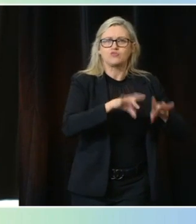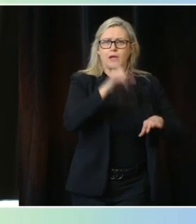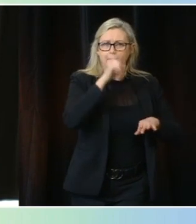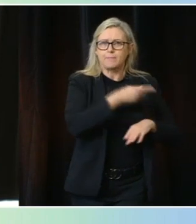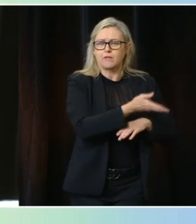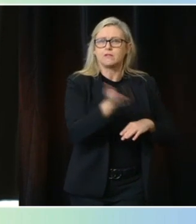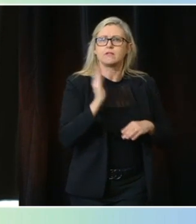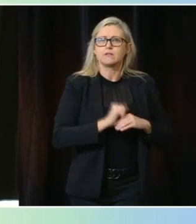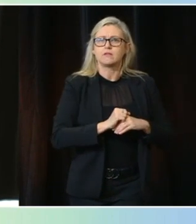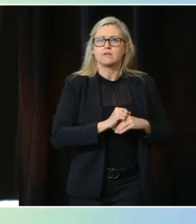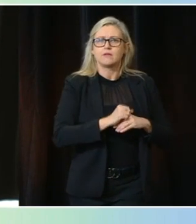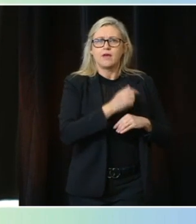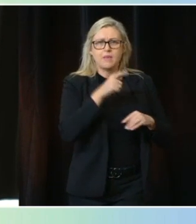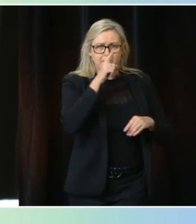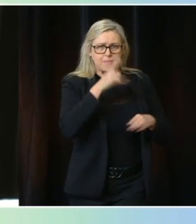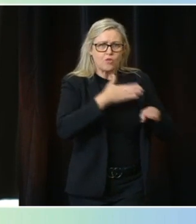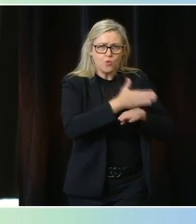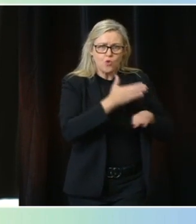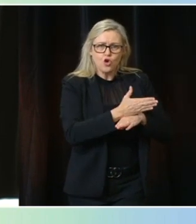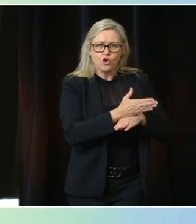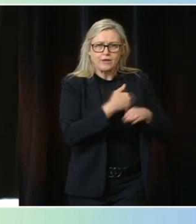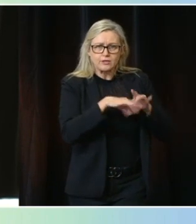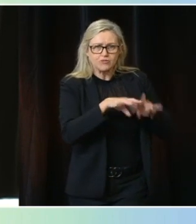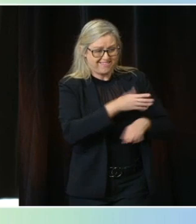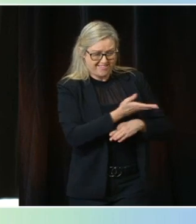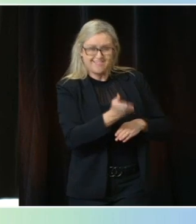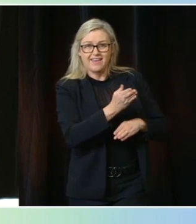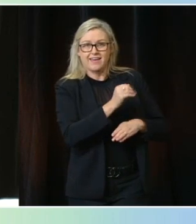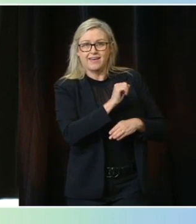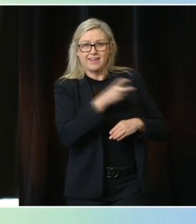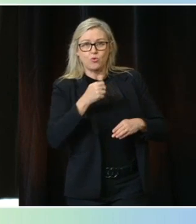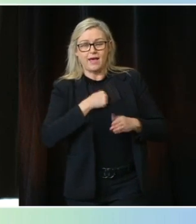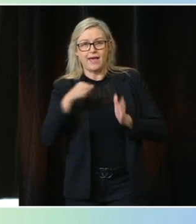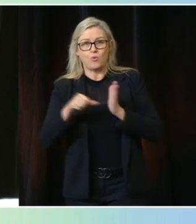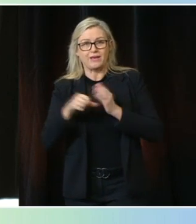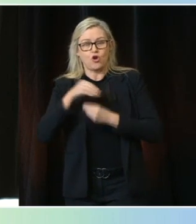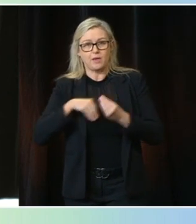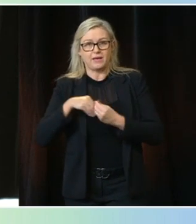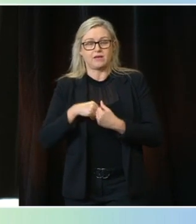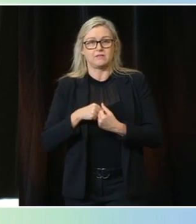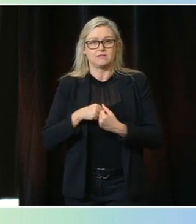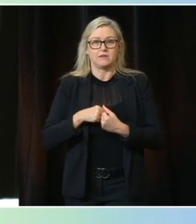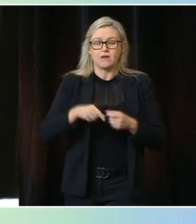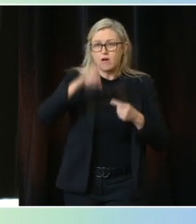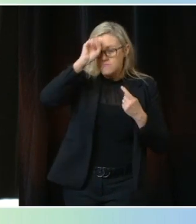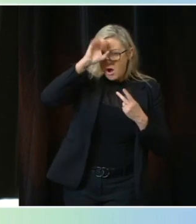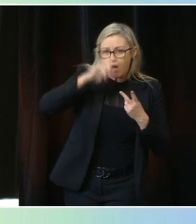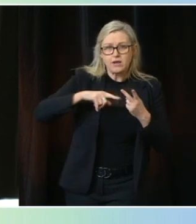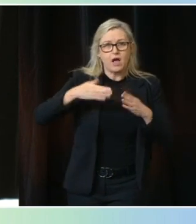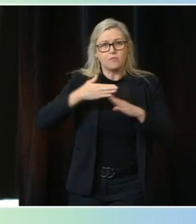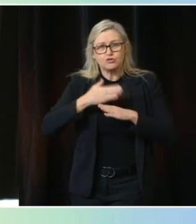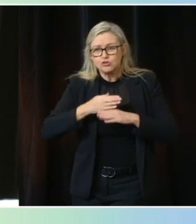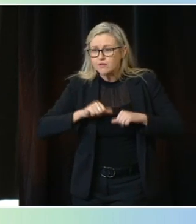workers are our economy Educators and carers Miners and producers and farmers and